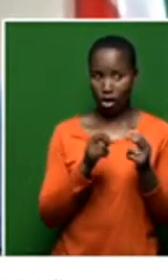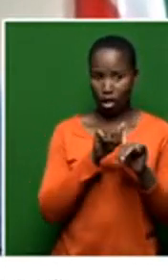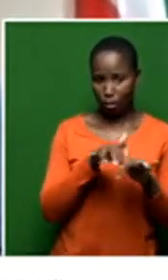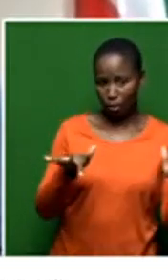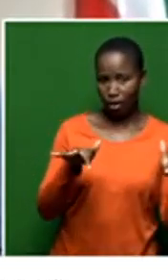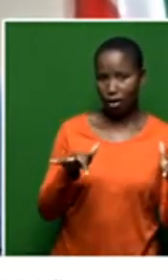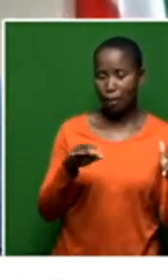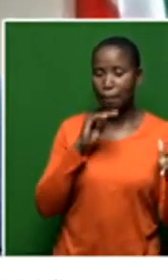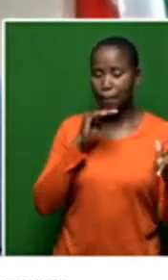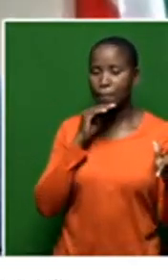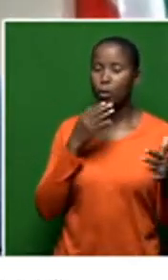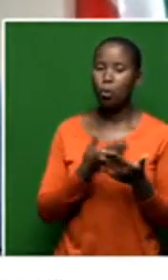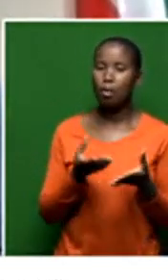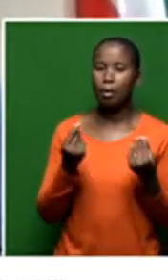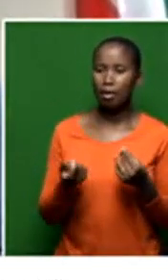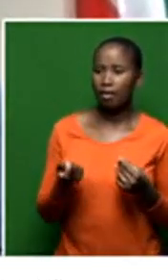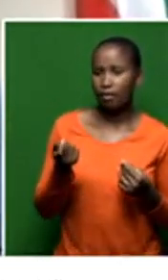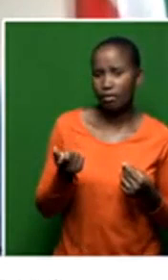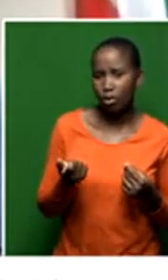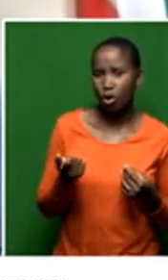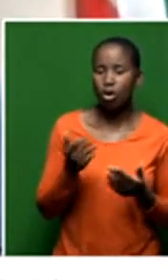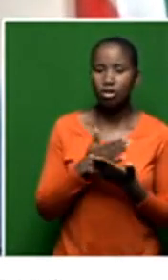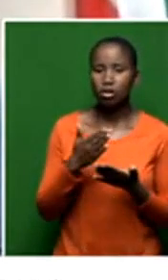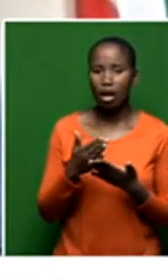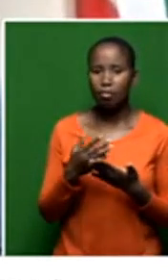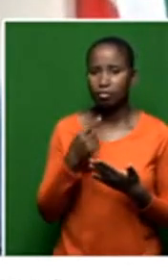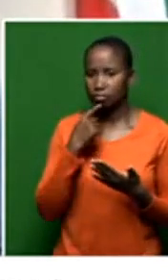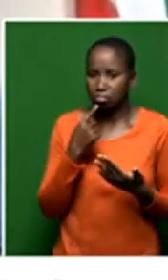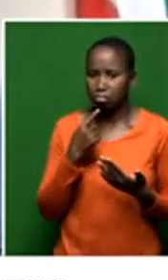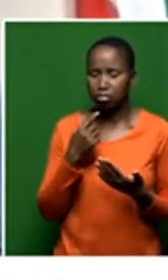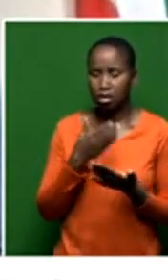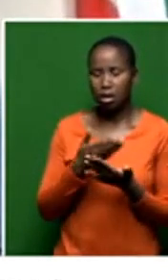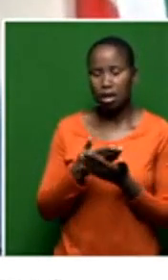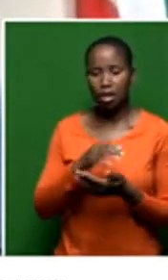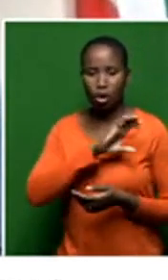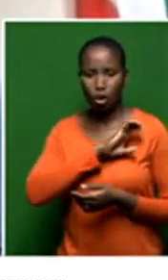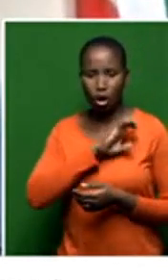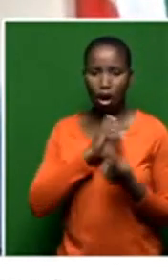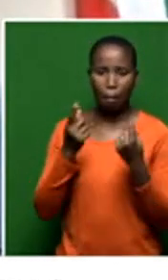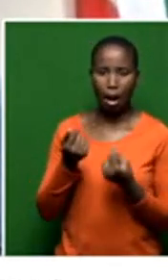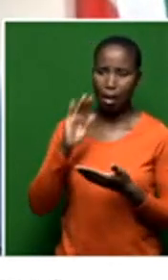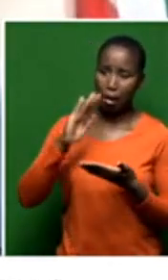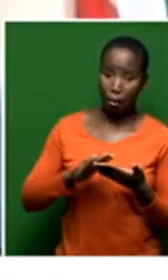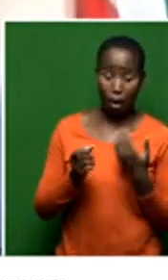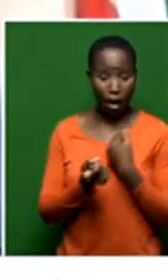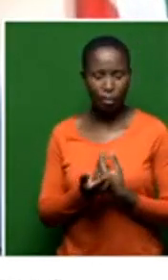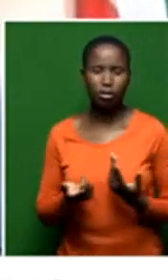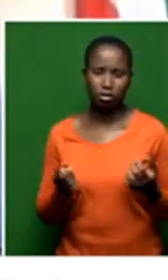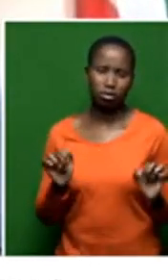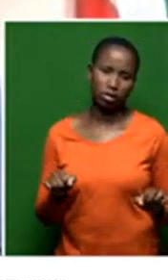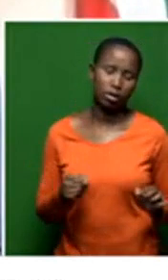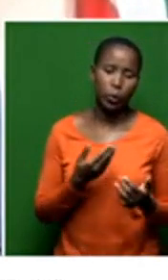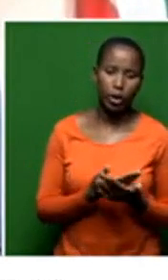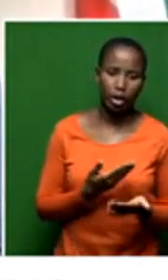if at all, excuses on why there is no meaningful reduction in the cost to communicate. So whether it will happen or not, it will happen